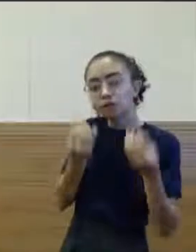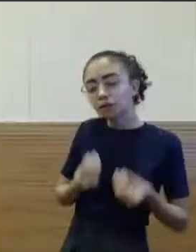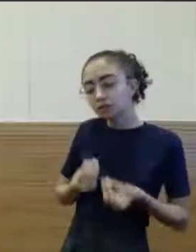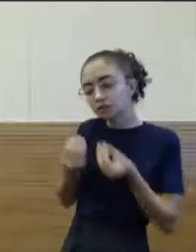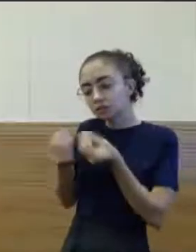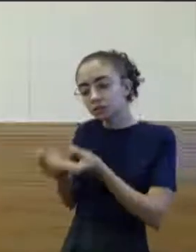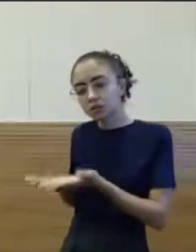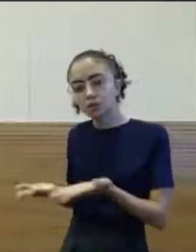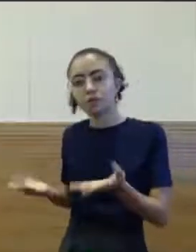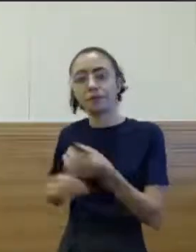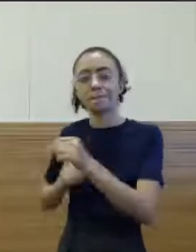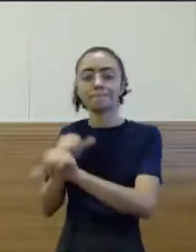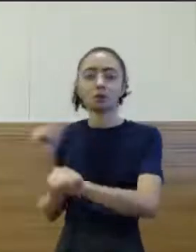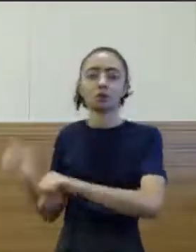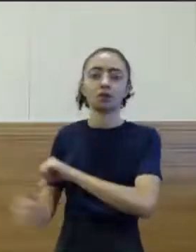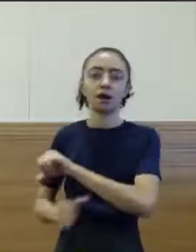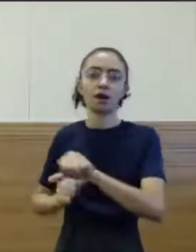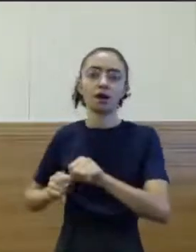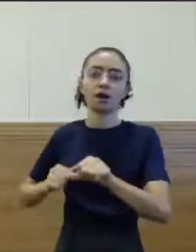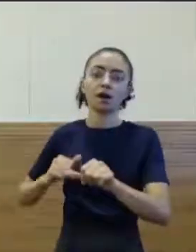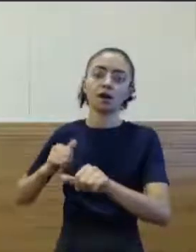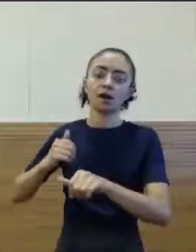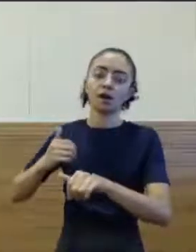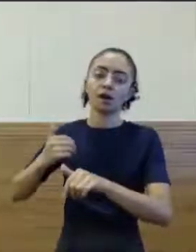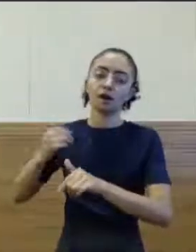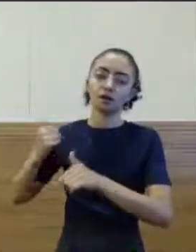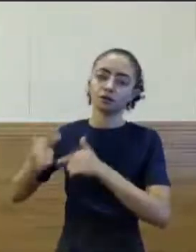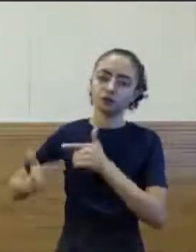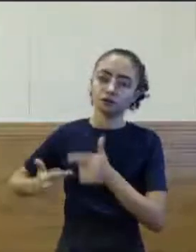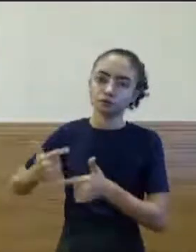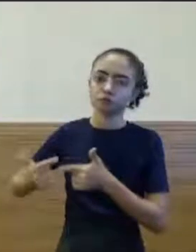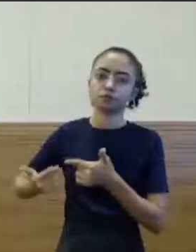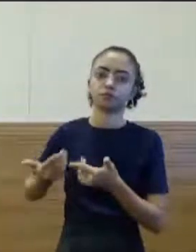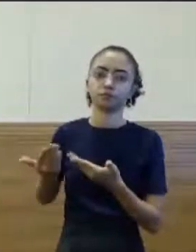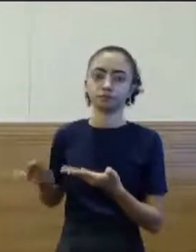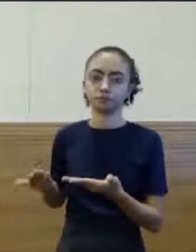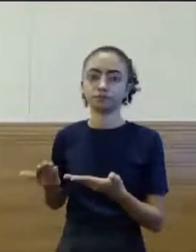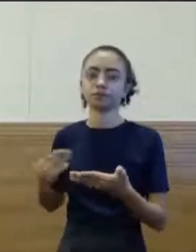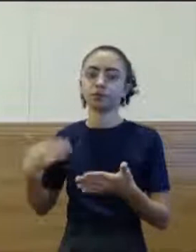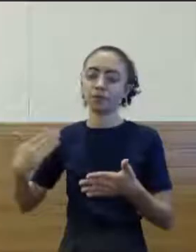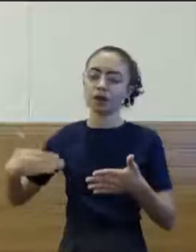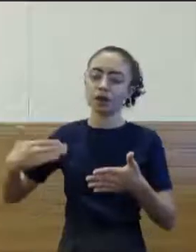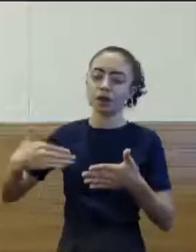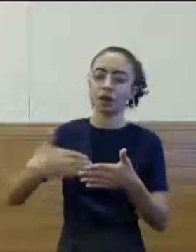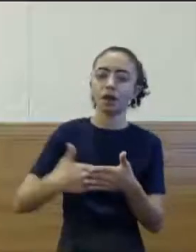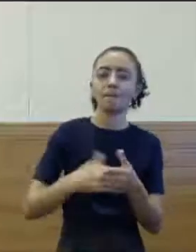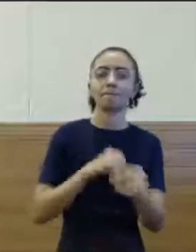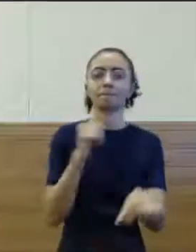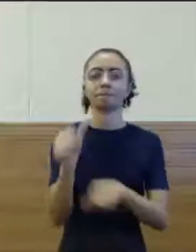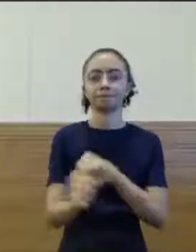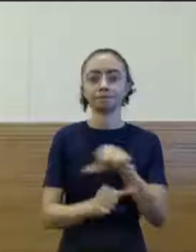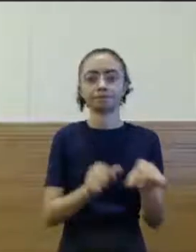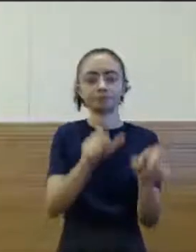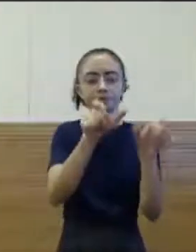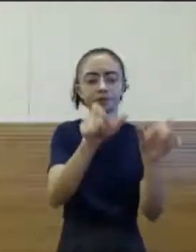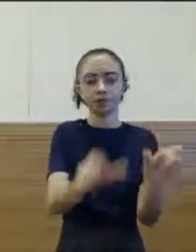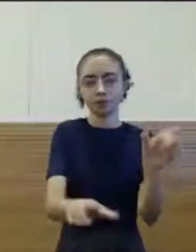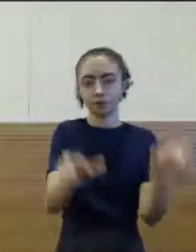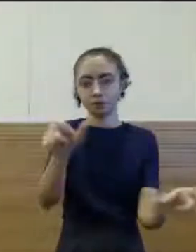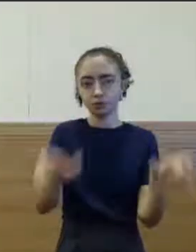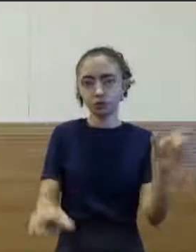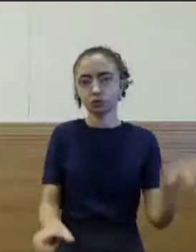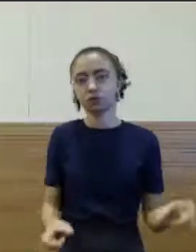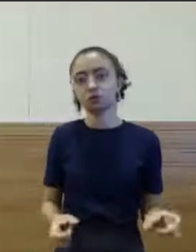transform the food environment, which is something important, and to be able to have a changing behavior of the